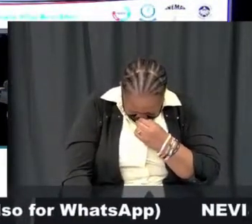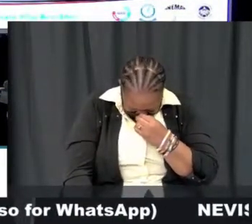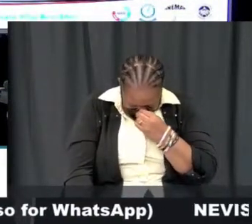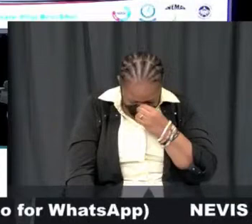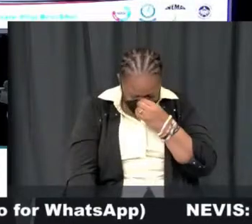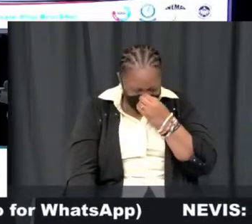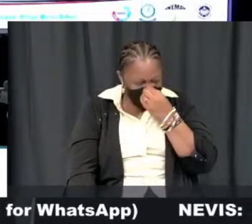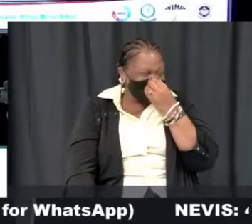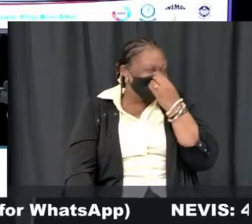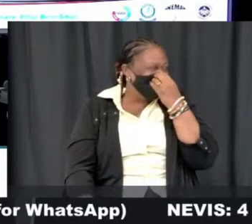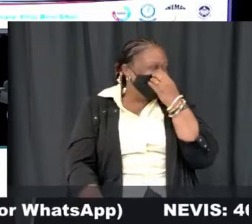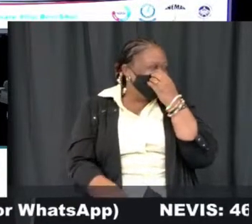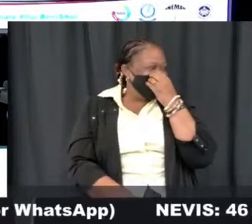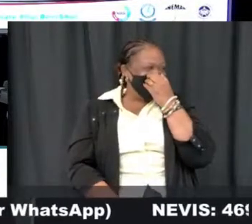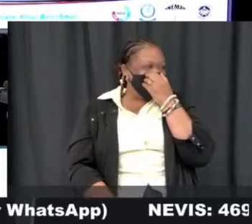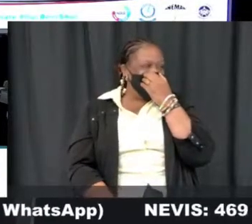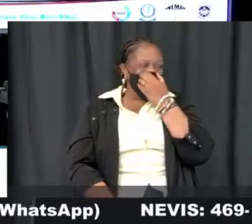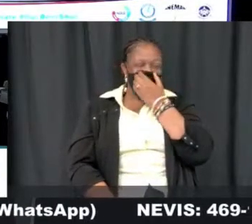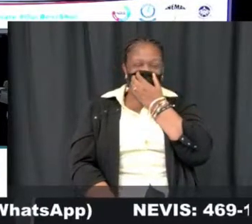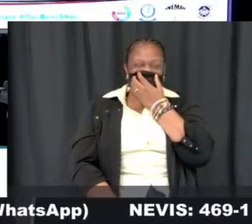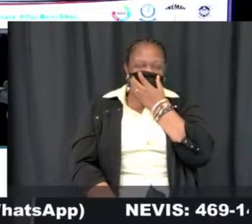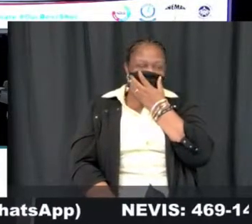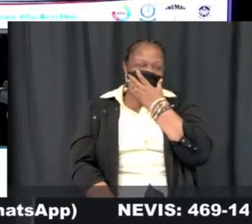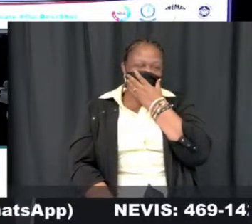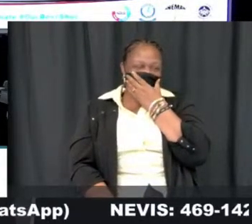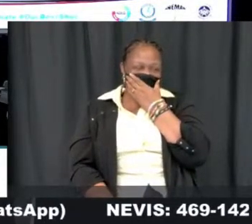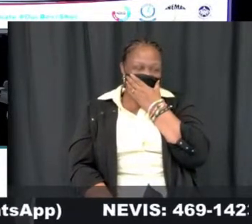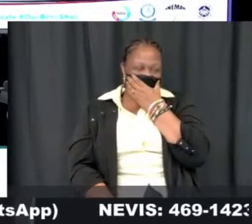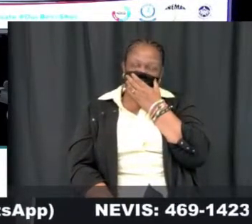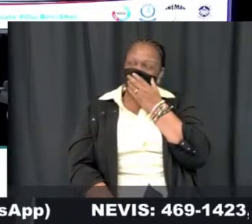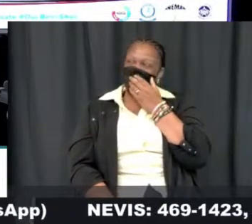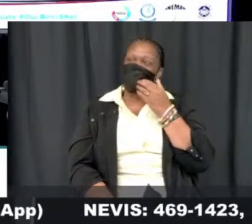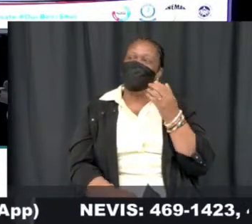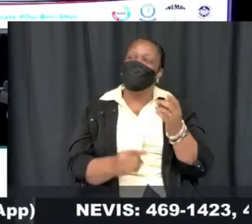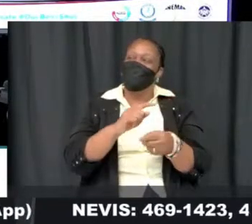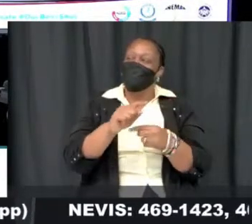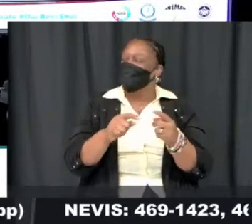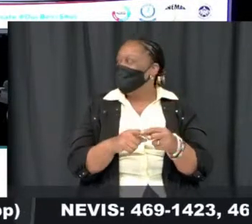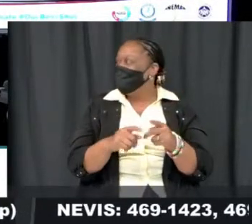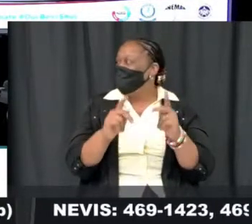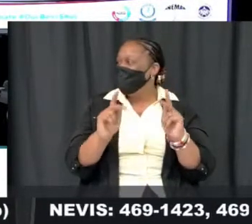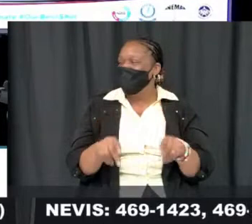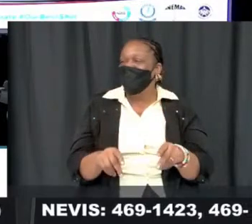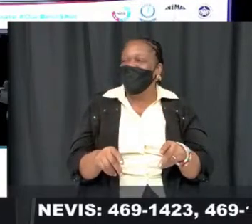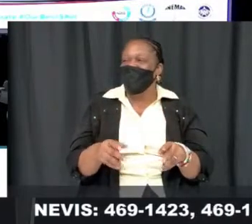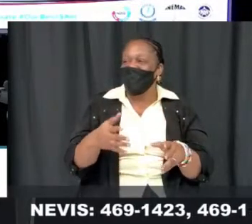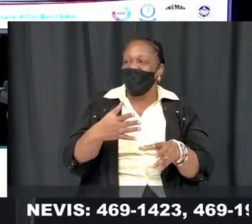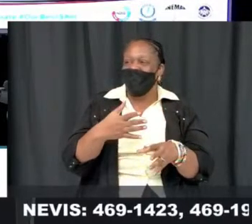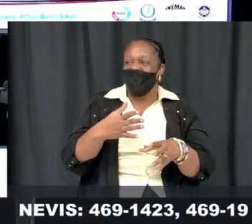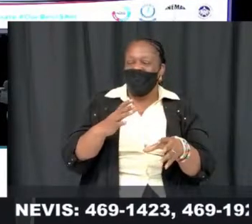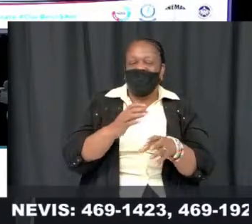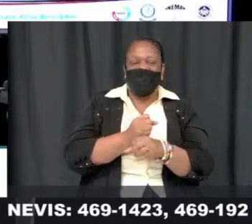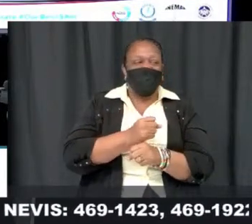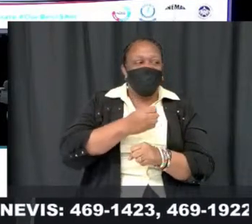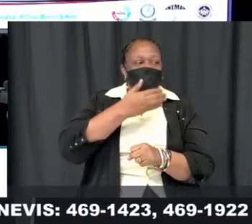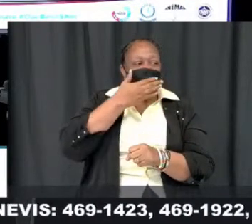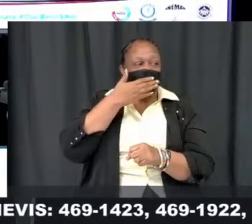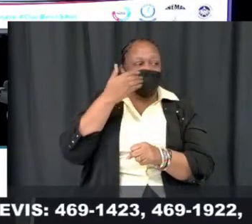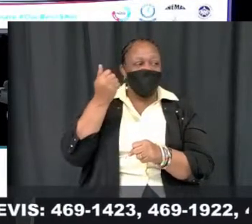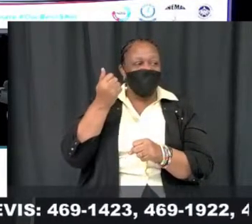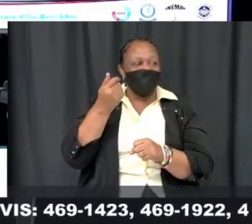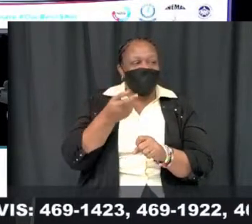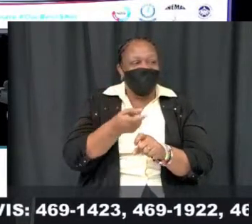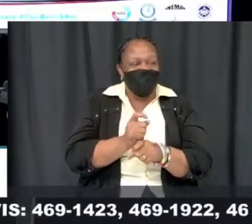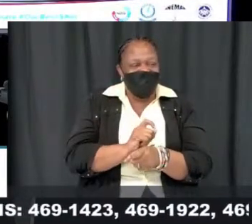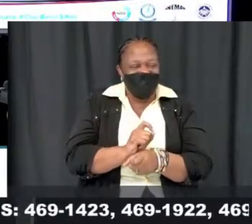Okay, so when one recovers from COVID-19,